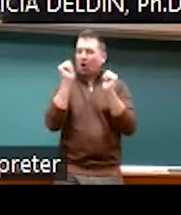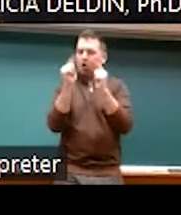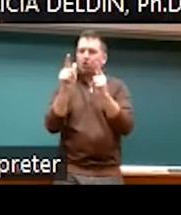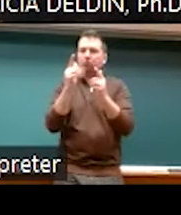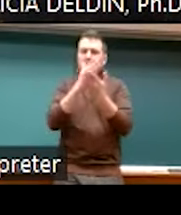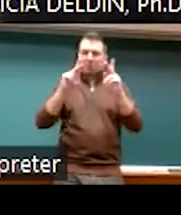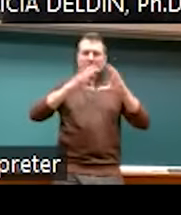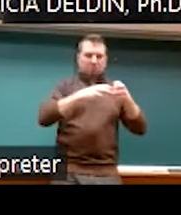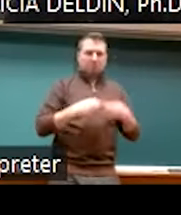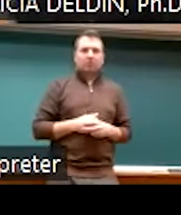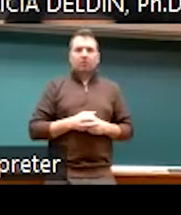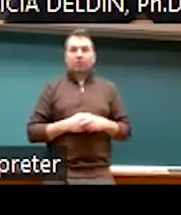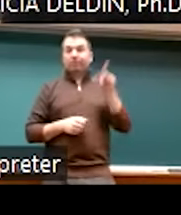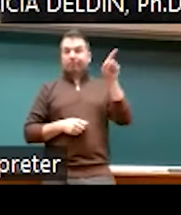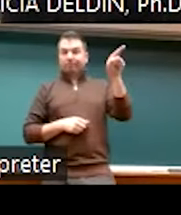for me?